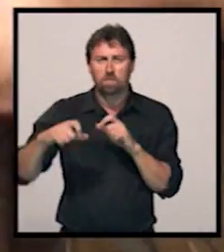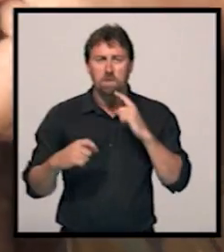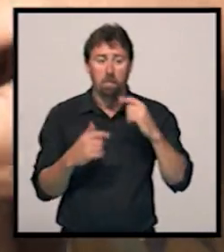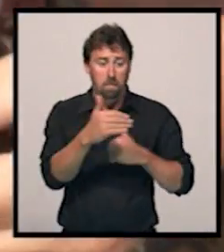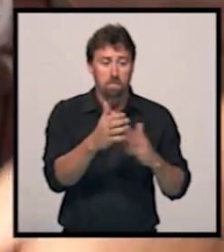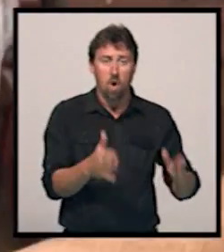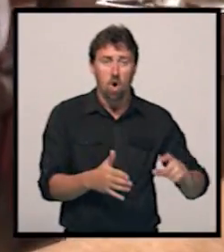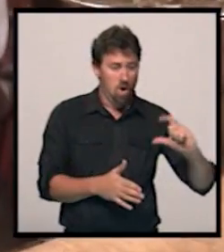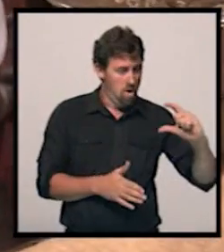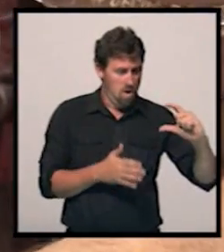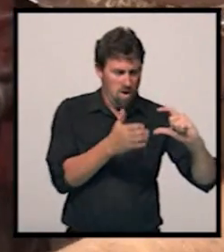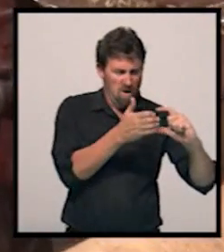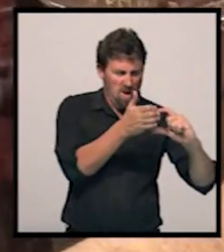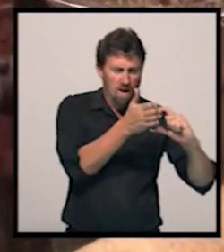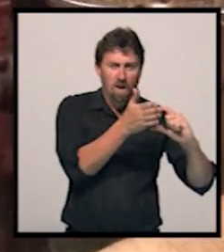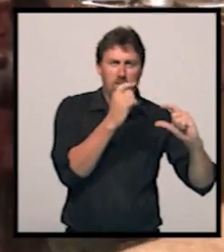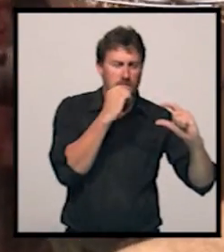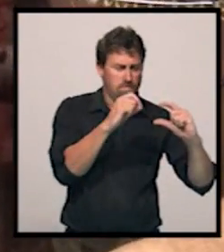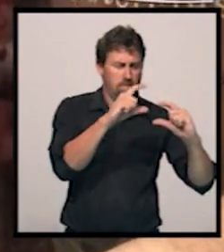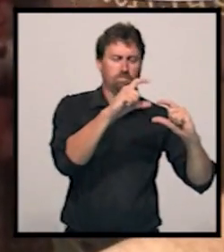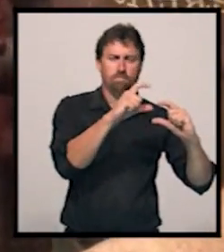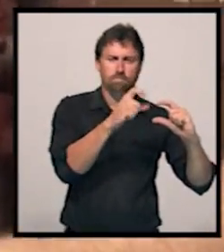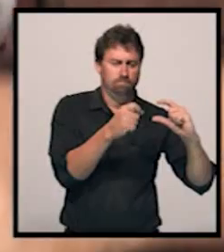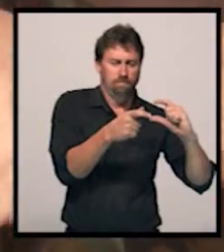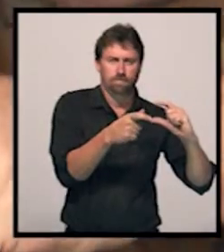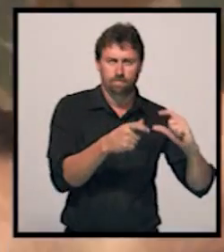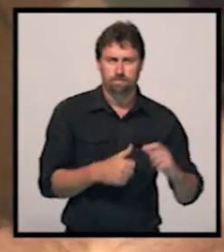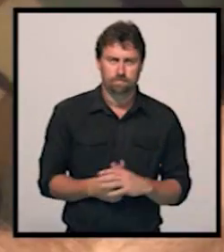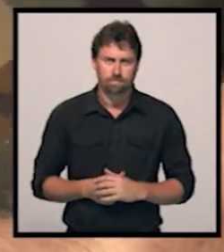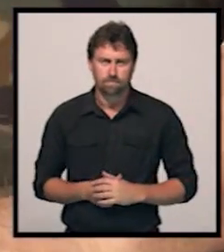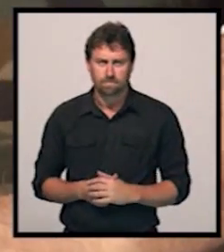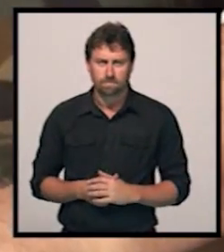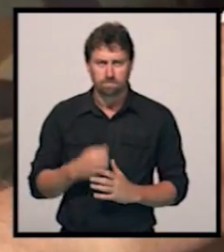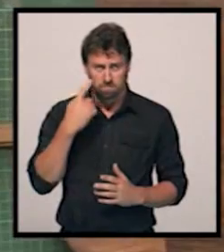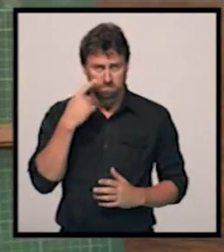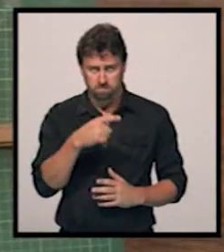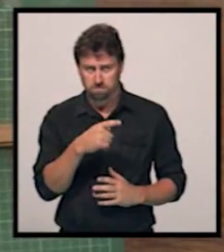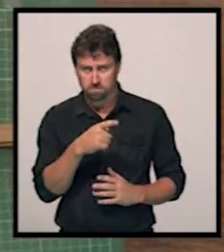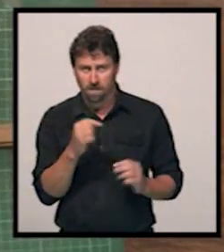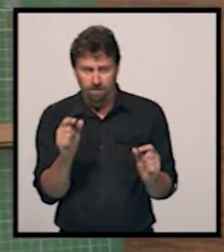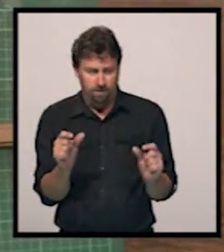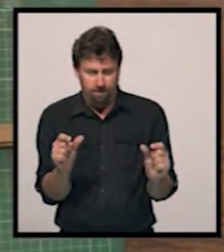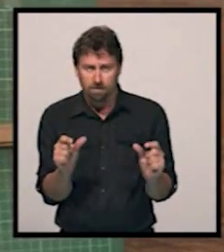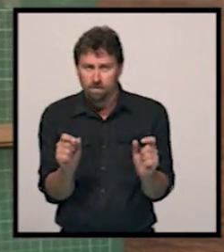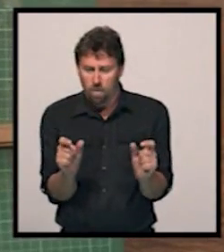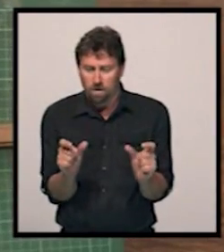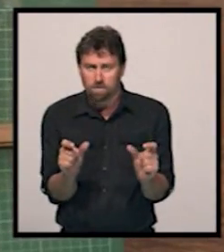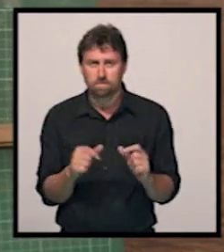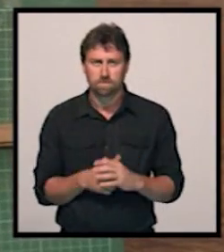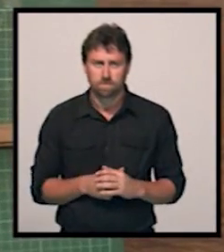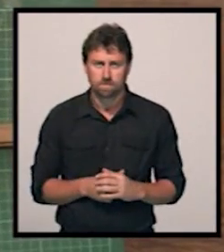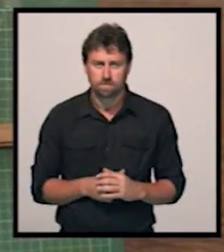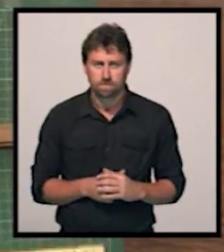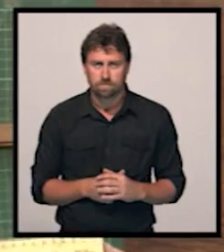little wood widgets a little bit wider, and I put those either side, grab a